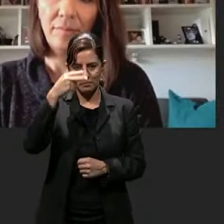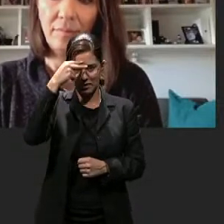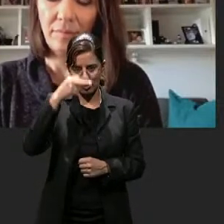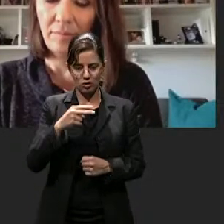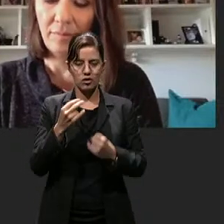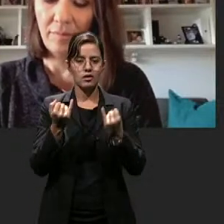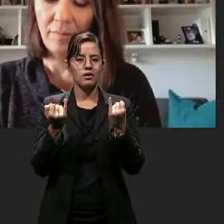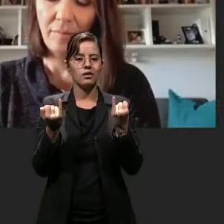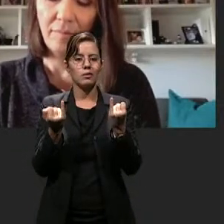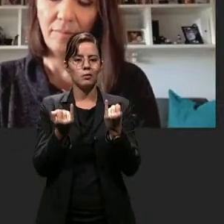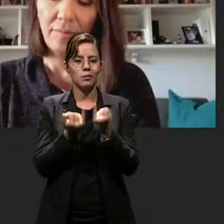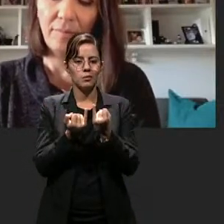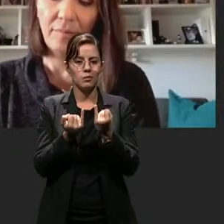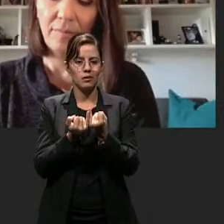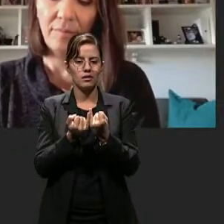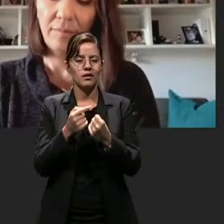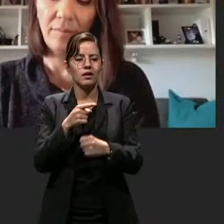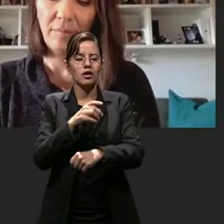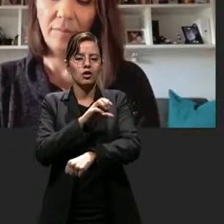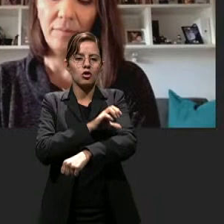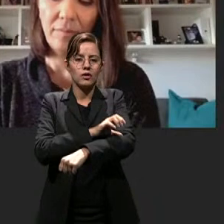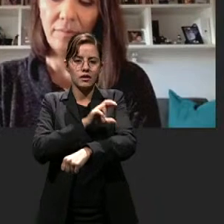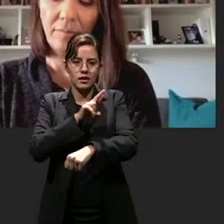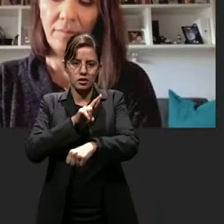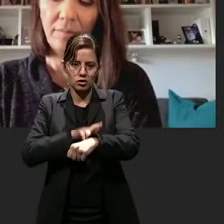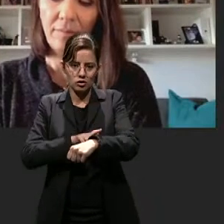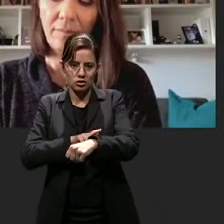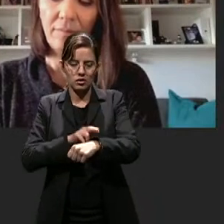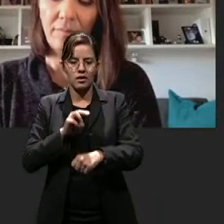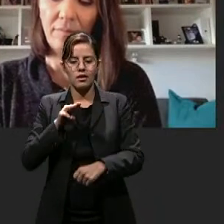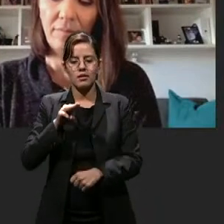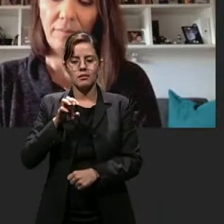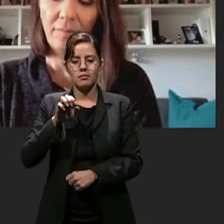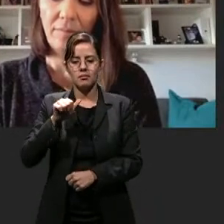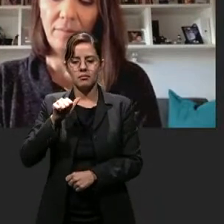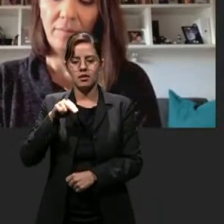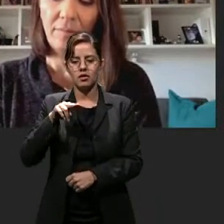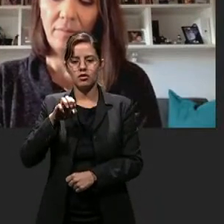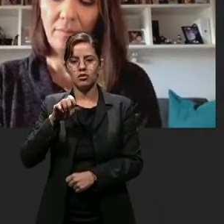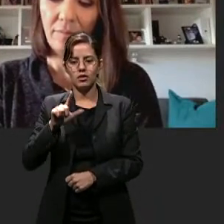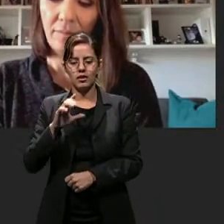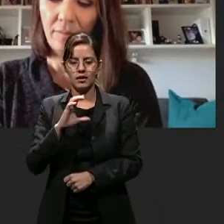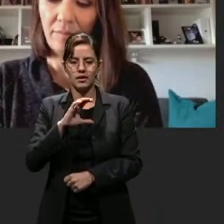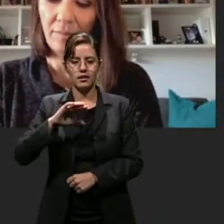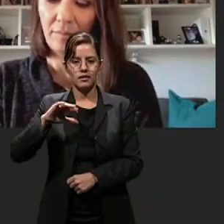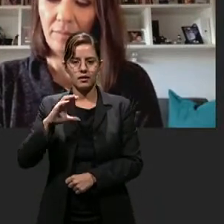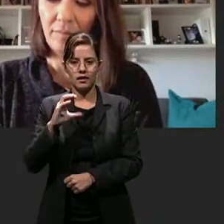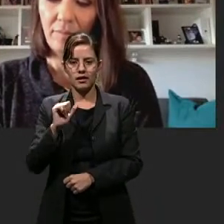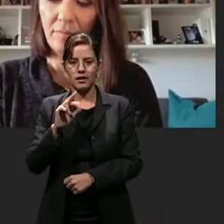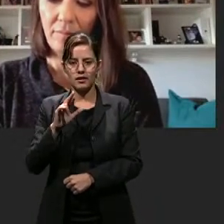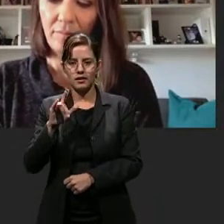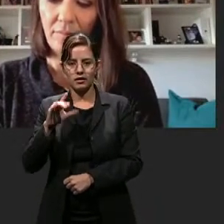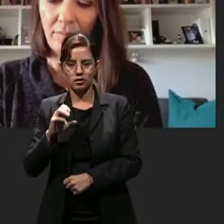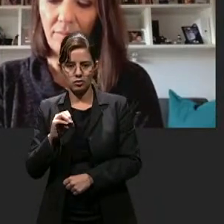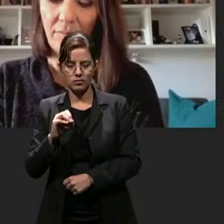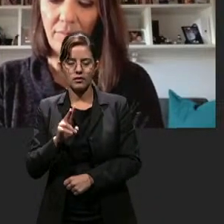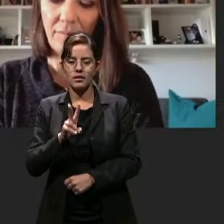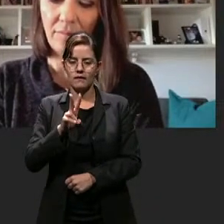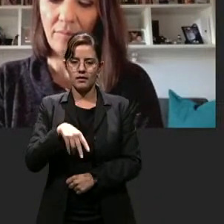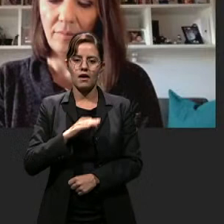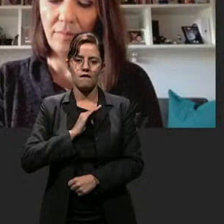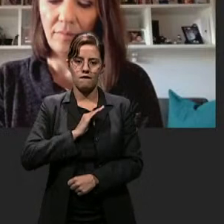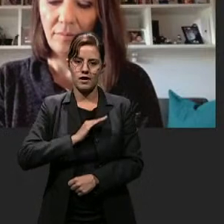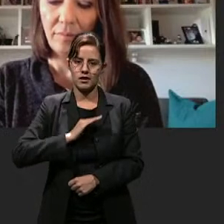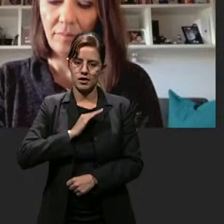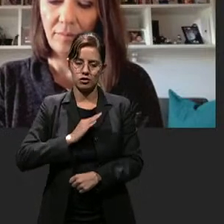in Mexico, and also the coordination led by Manuel Carrillo.